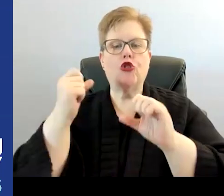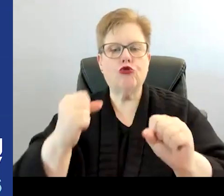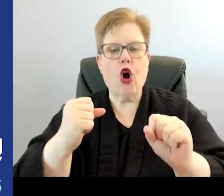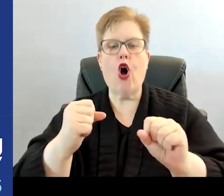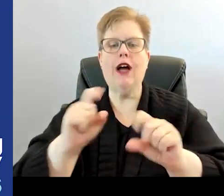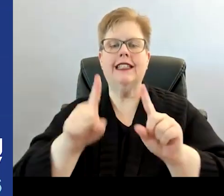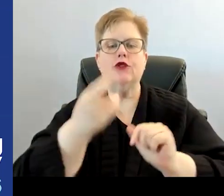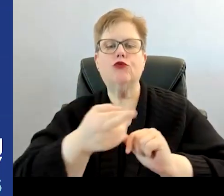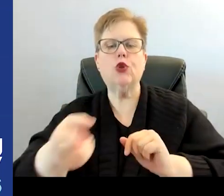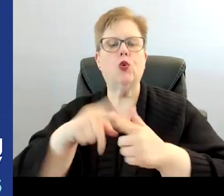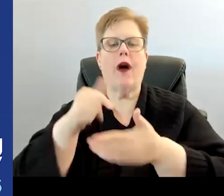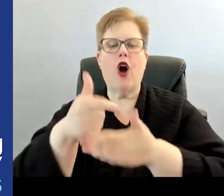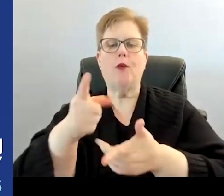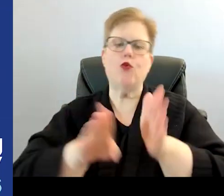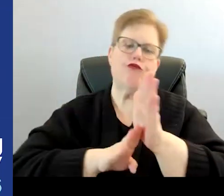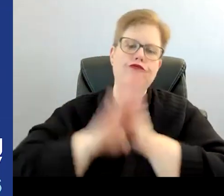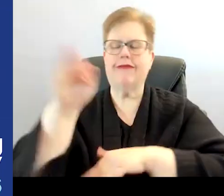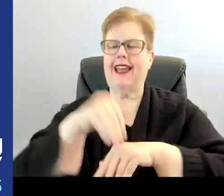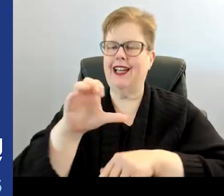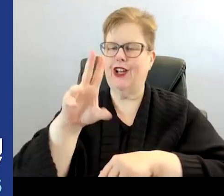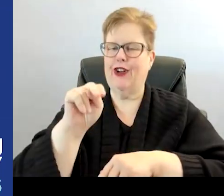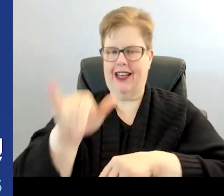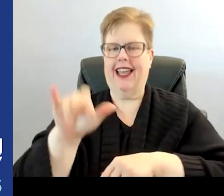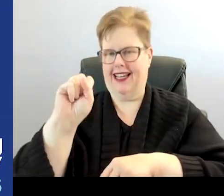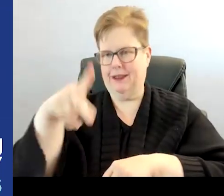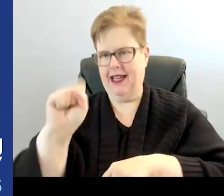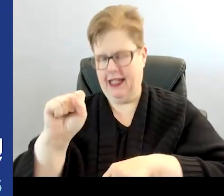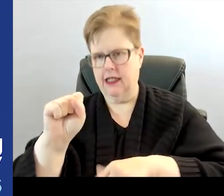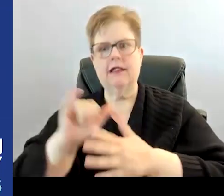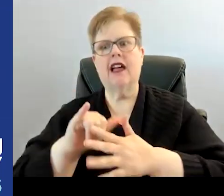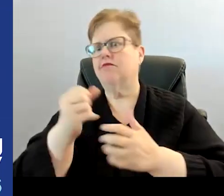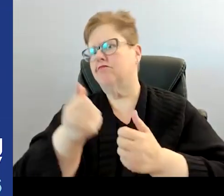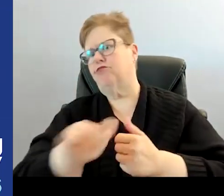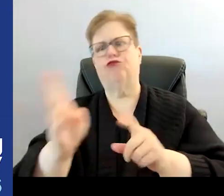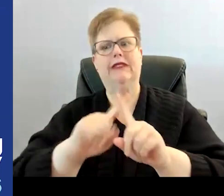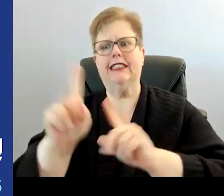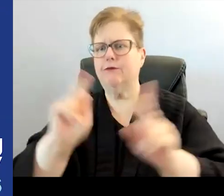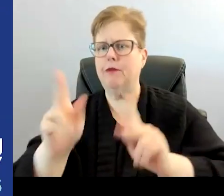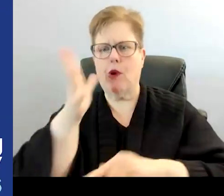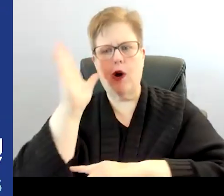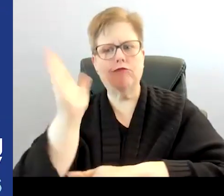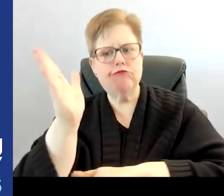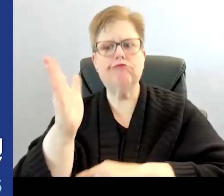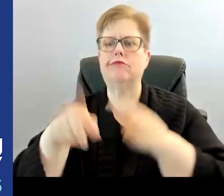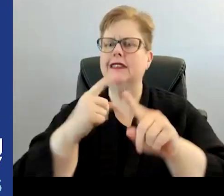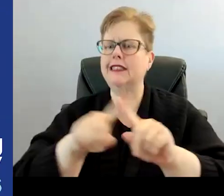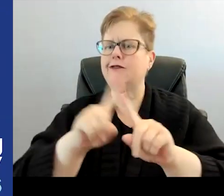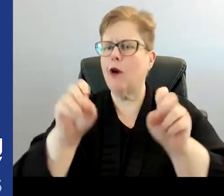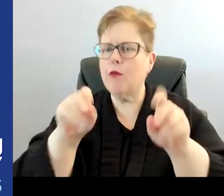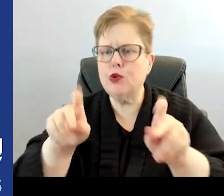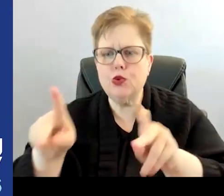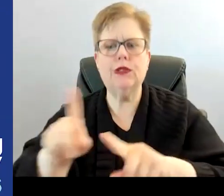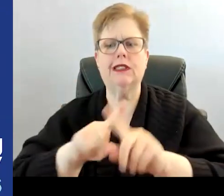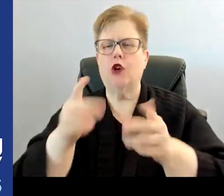CUNY SPS. This is going to be an opportunity to hear from multiple people and to learn more about different opportunities,